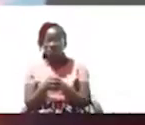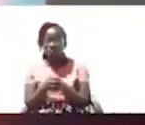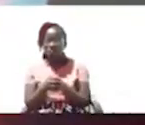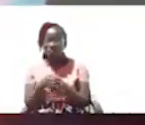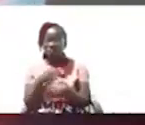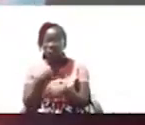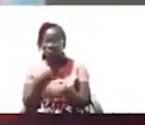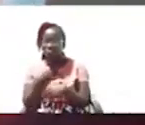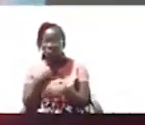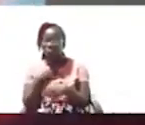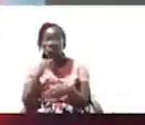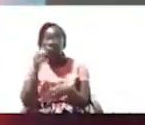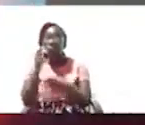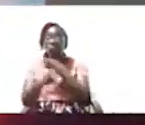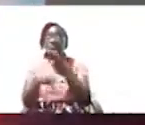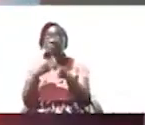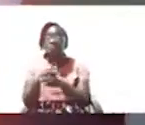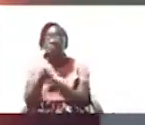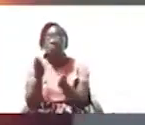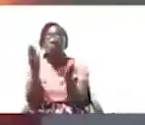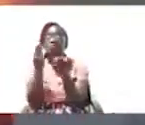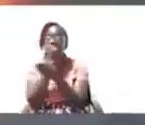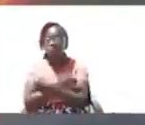The world is dark.